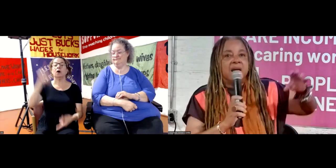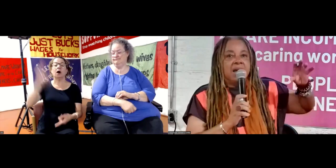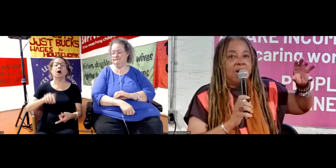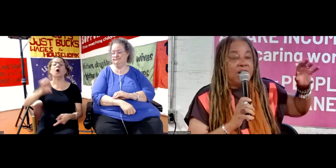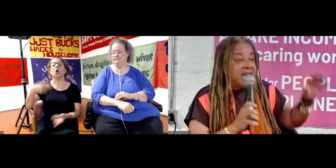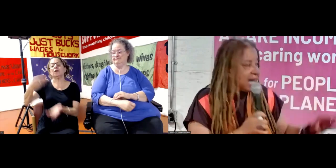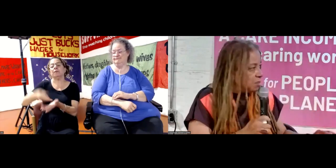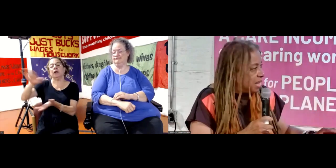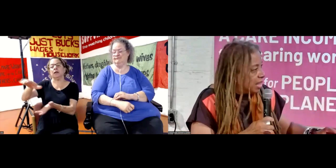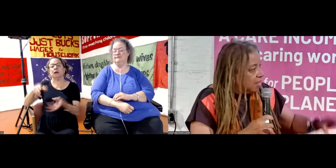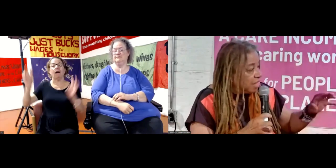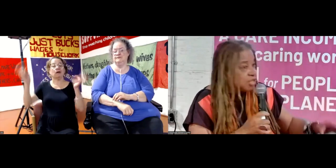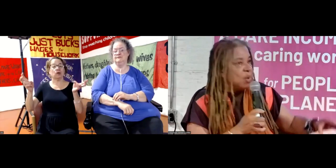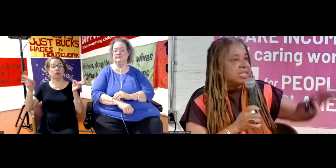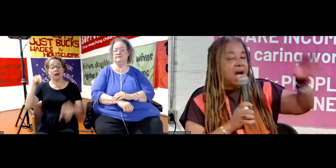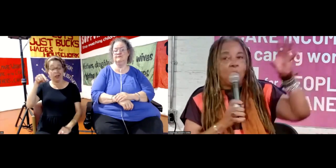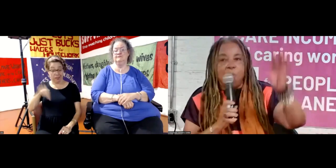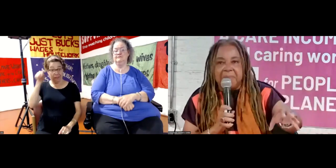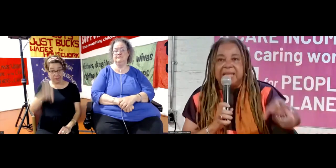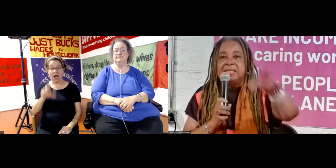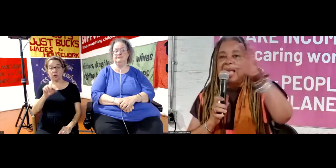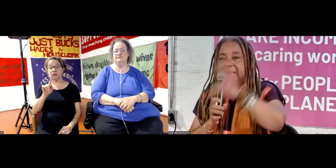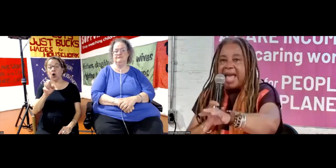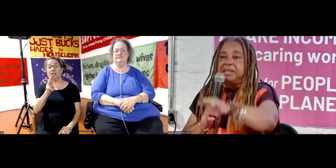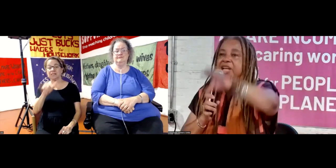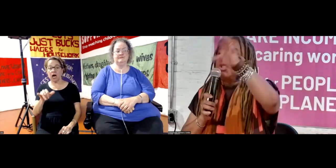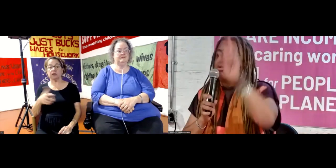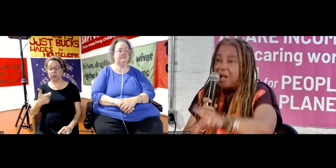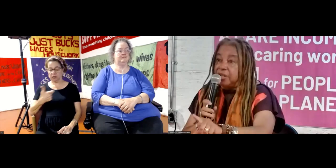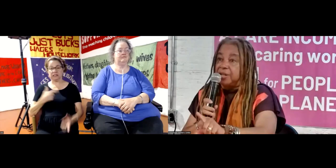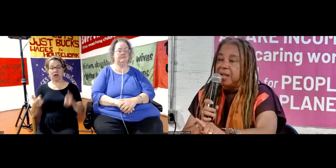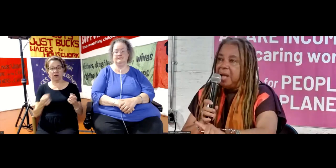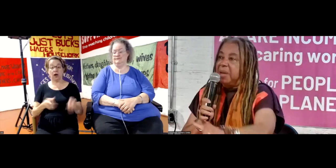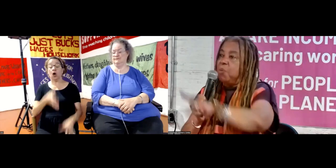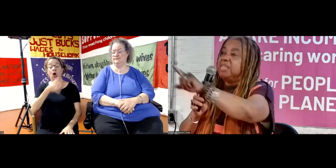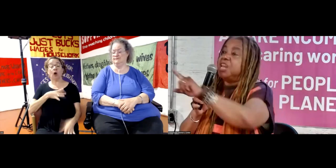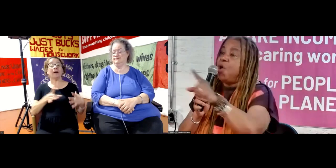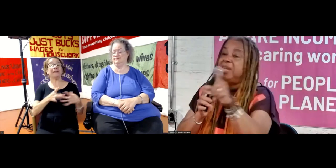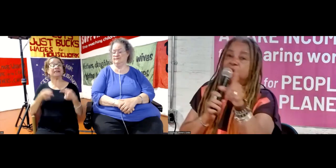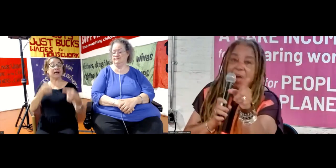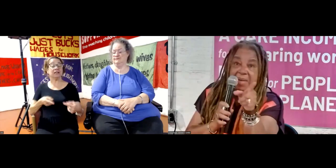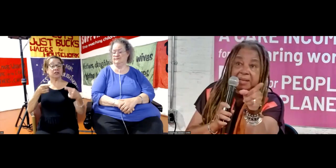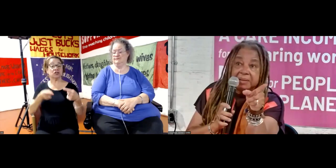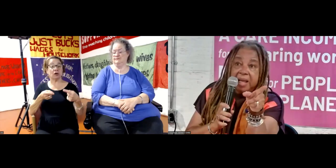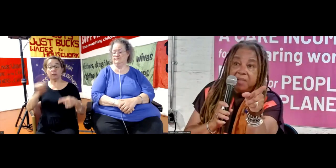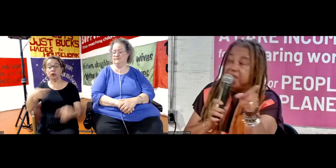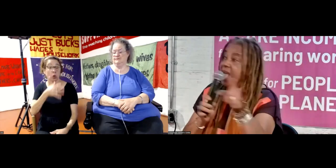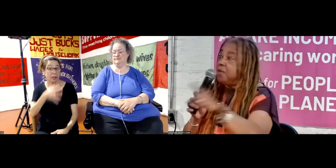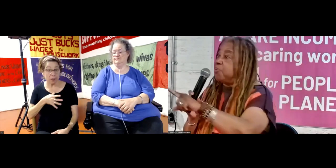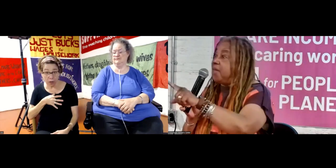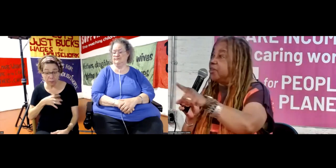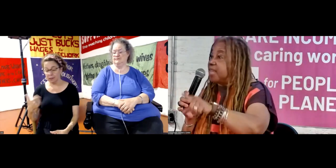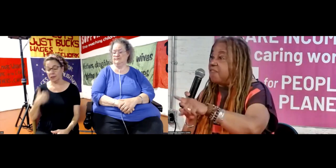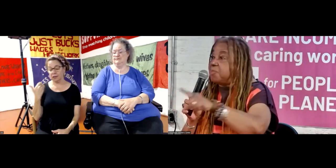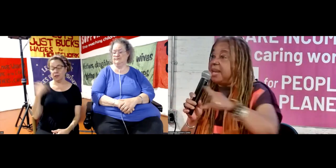was autonomy. This was a women's led struggle. But it wasn't only the women. The